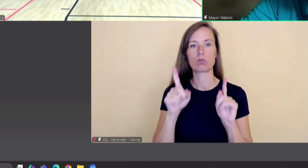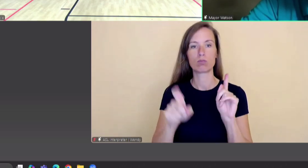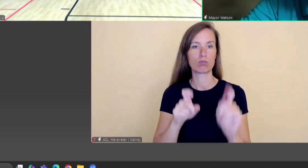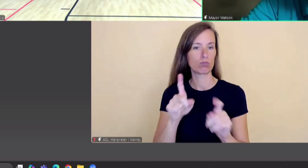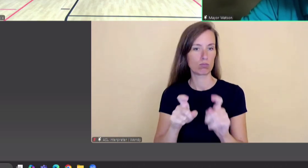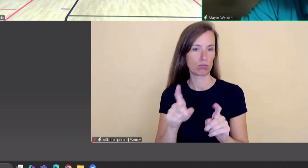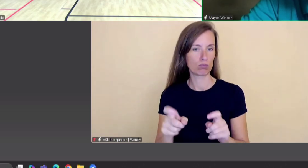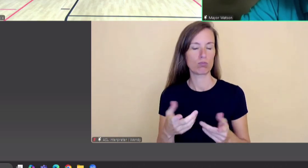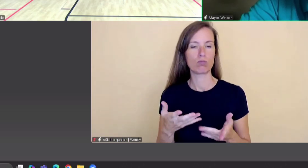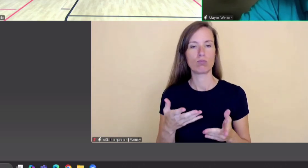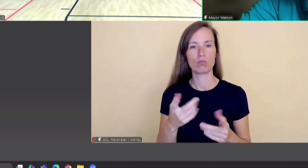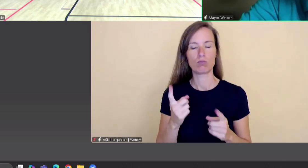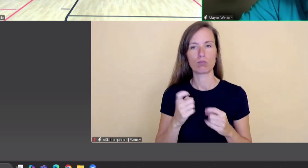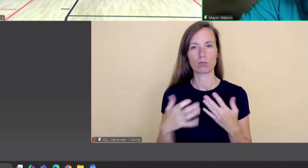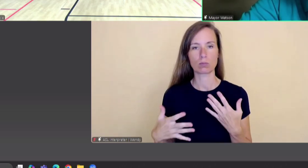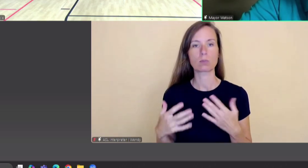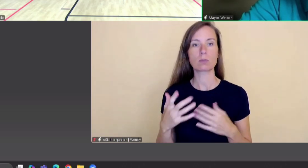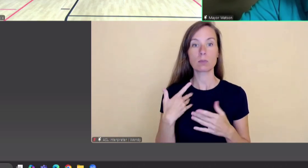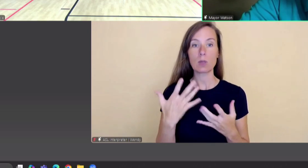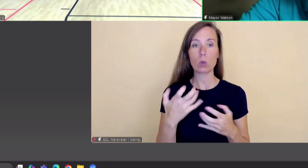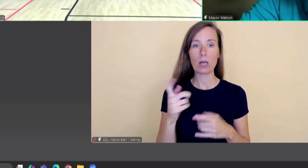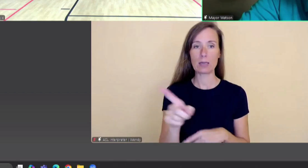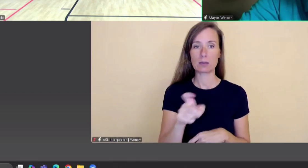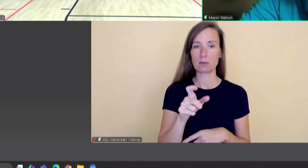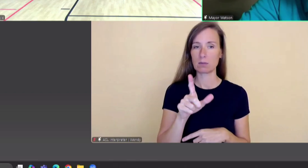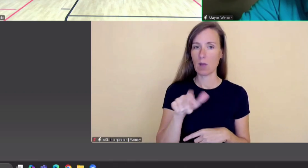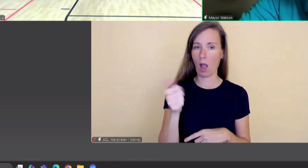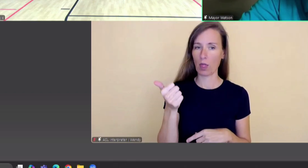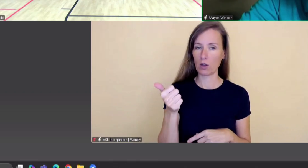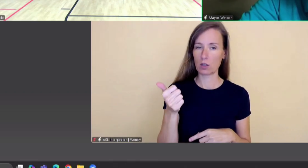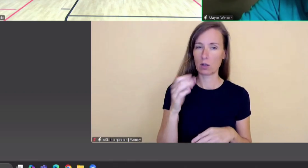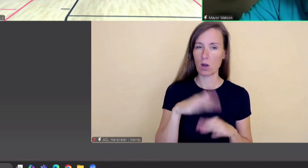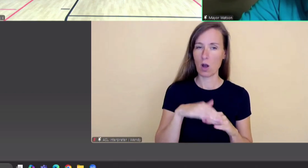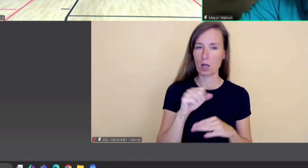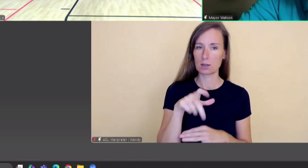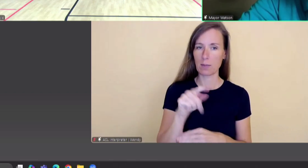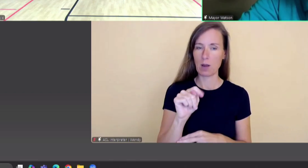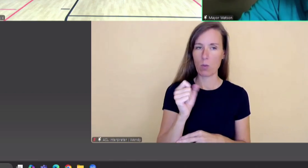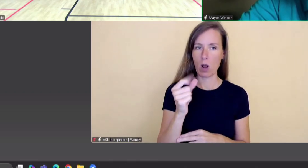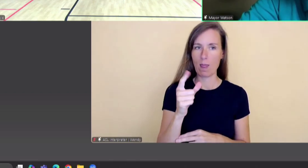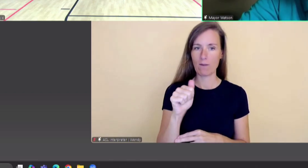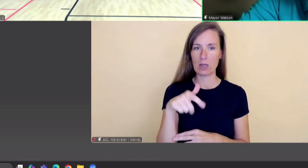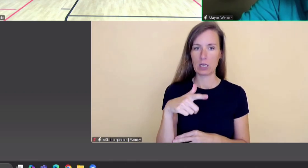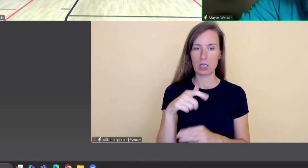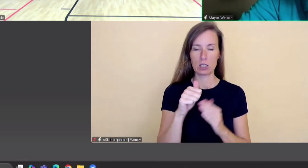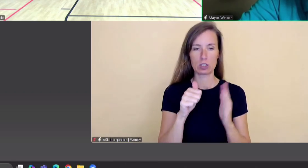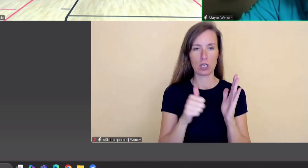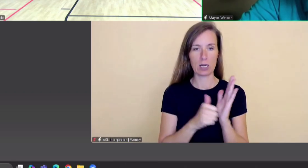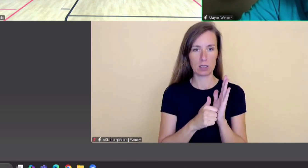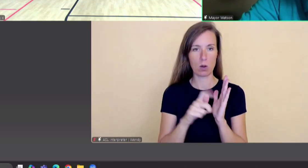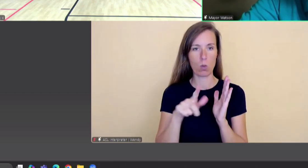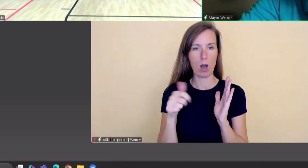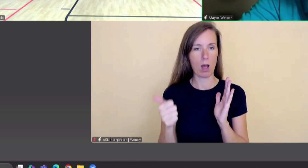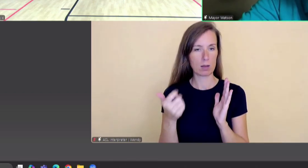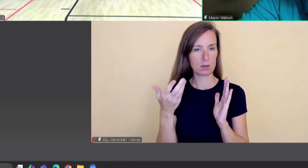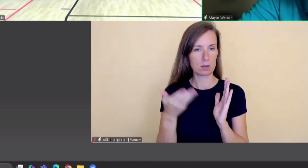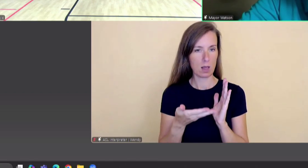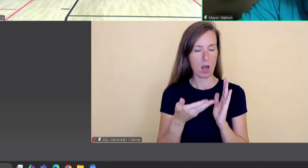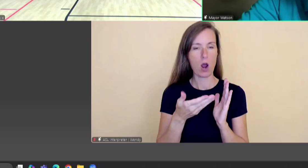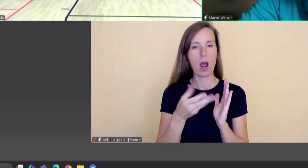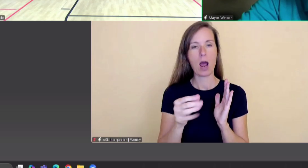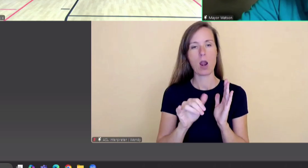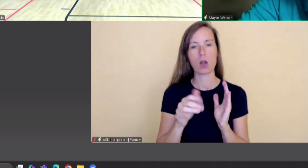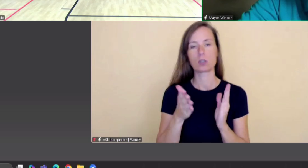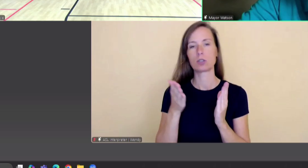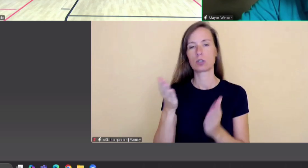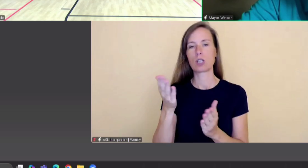I want to ask what else is on the September 11 agenda, and then suggest that perhaps Hospital Hill should